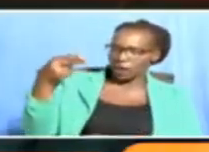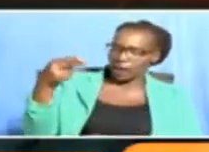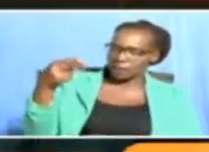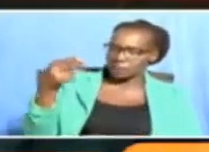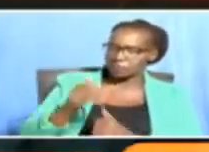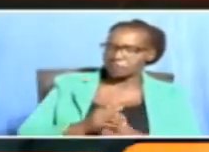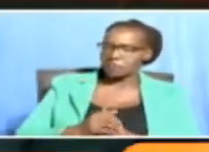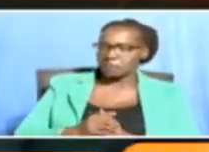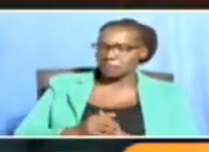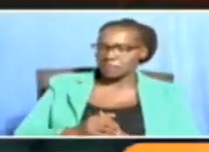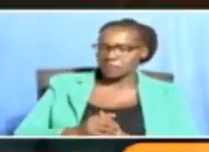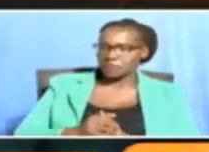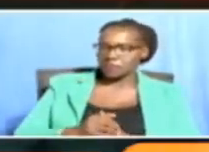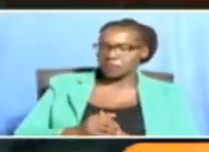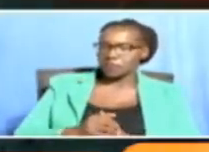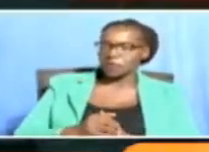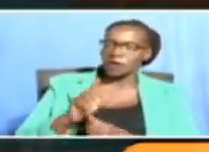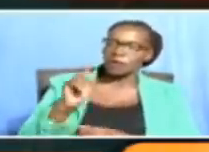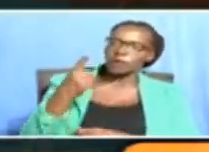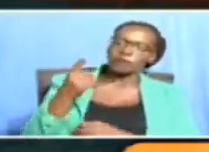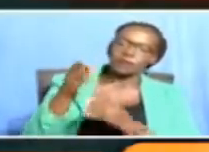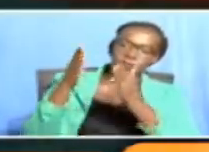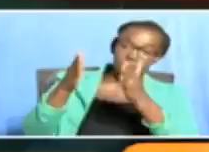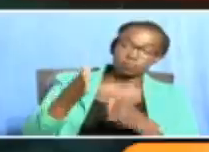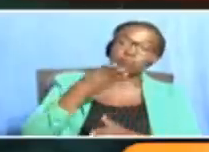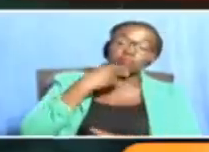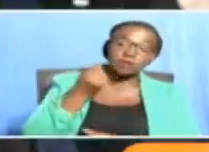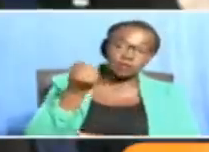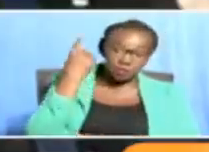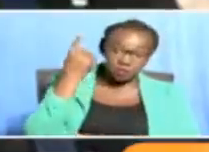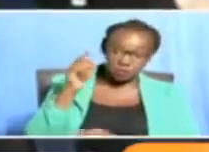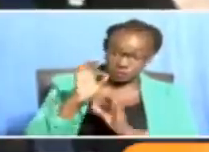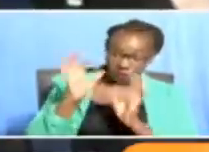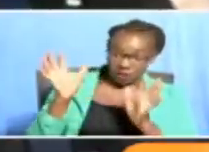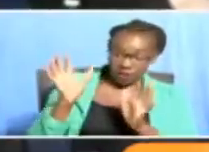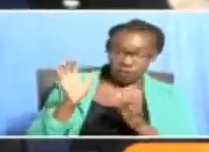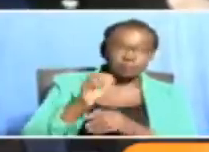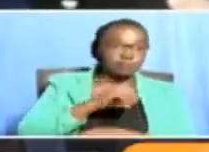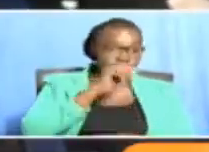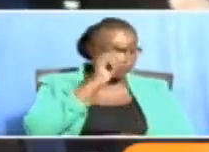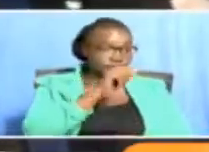Kimani. Now, first accused, you understand the charge? Yes,